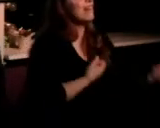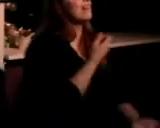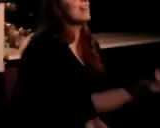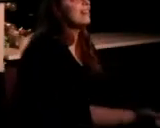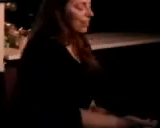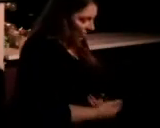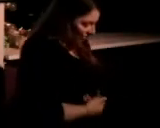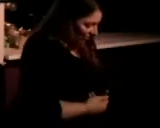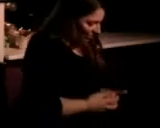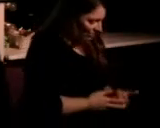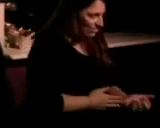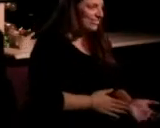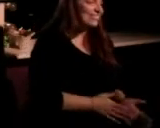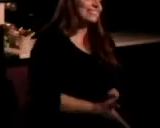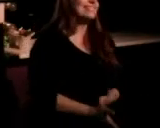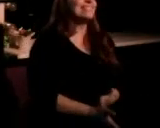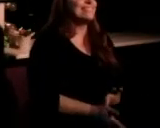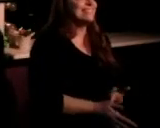coming on.